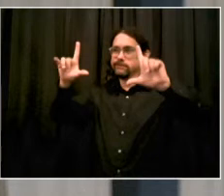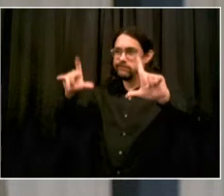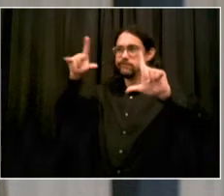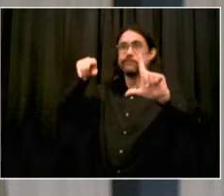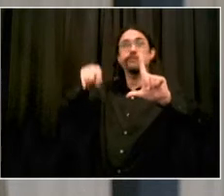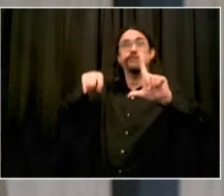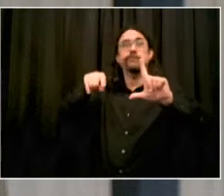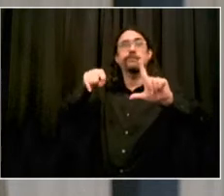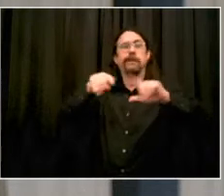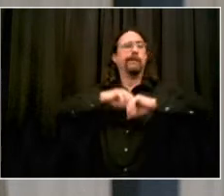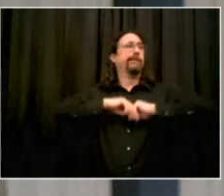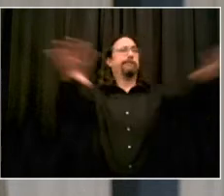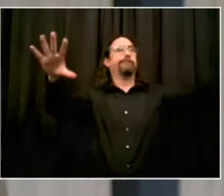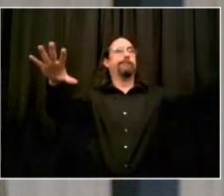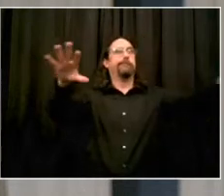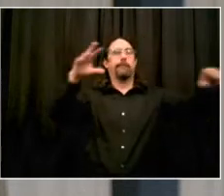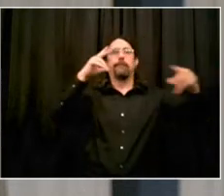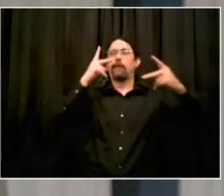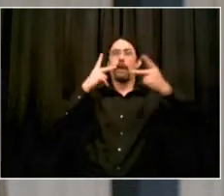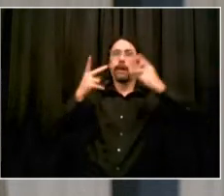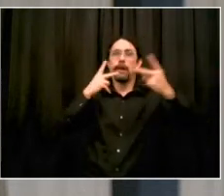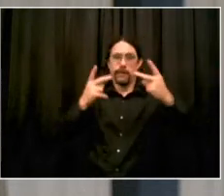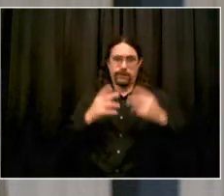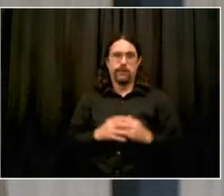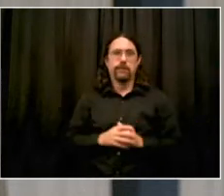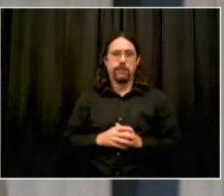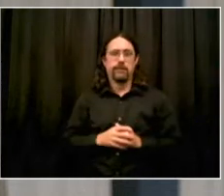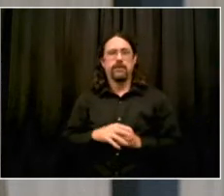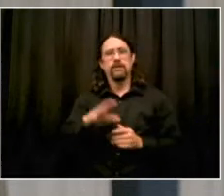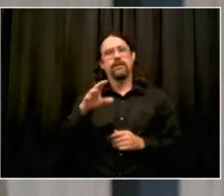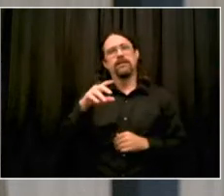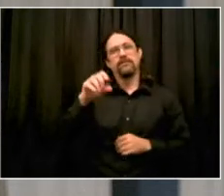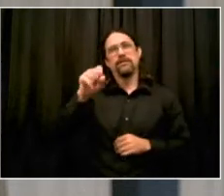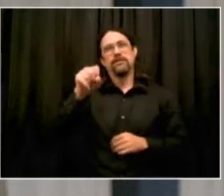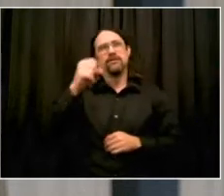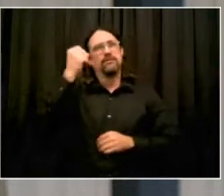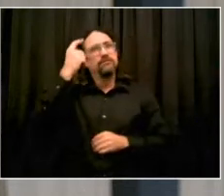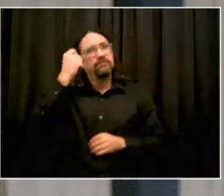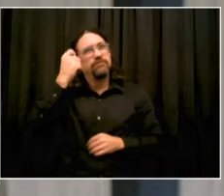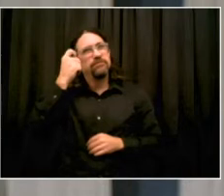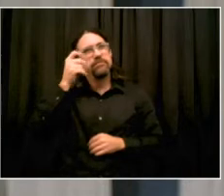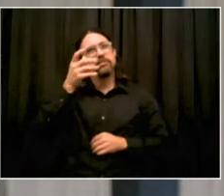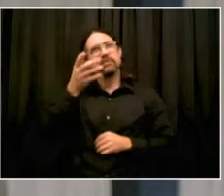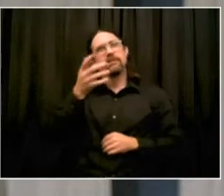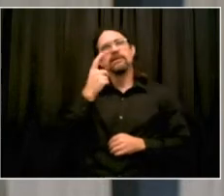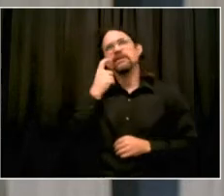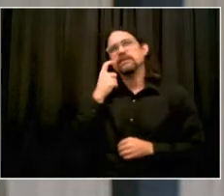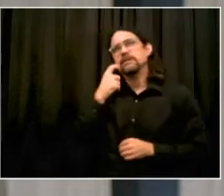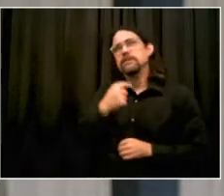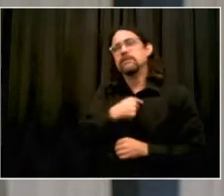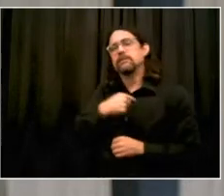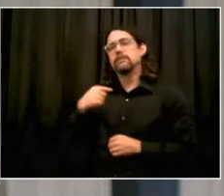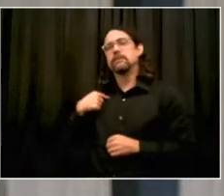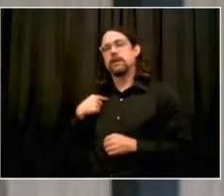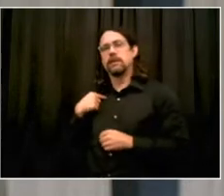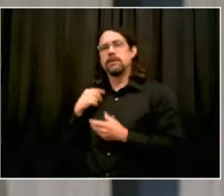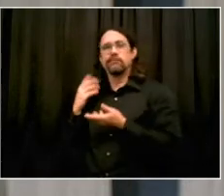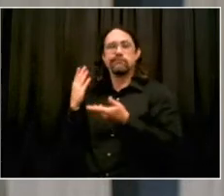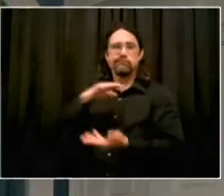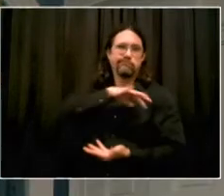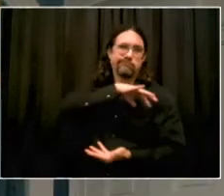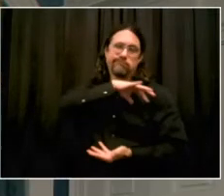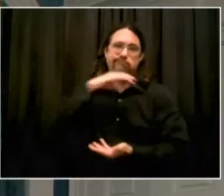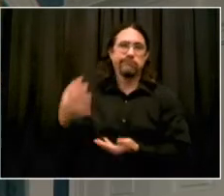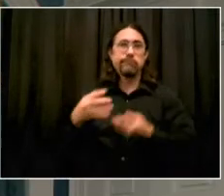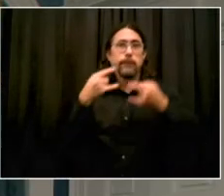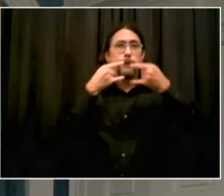the dynamic diversity of the Jewish community and our intention to reach all parts of it. Yeah, and I